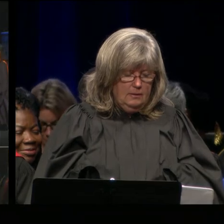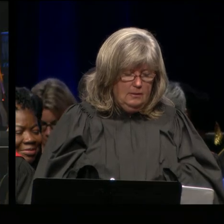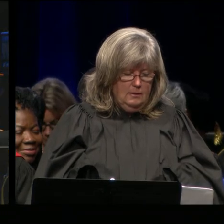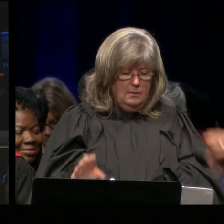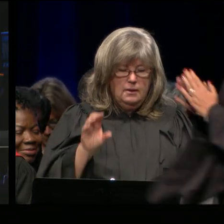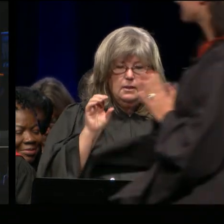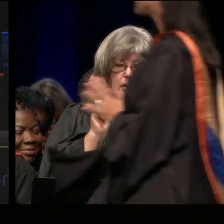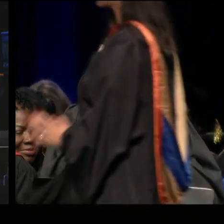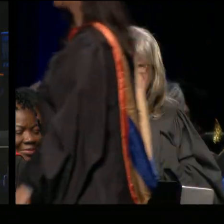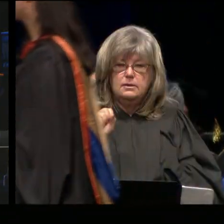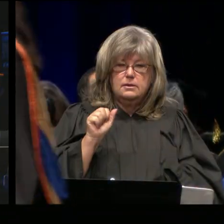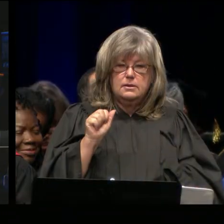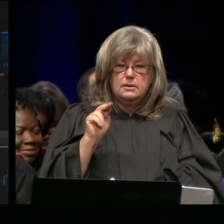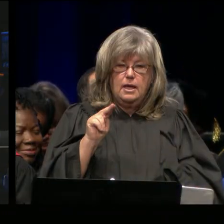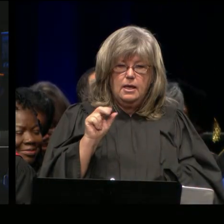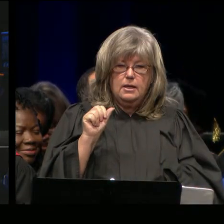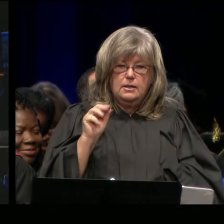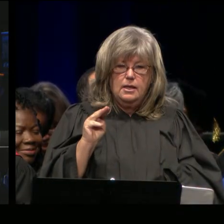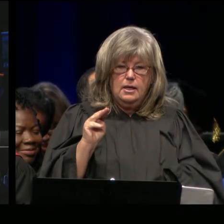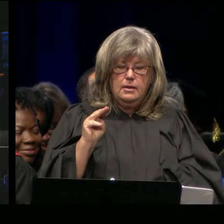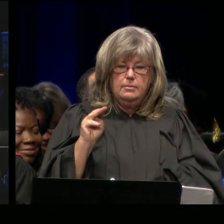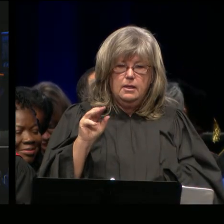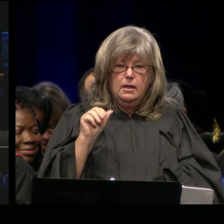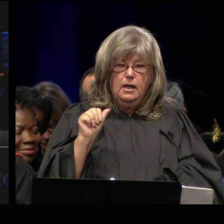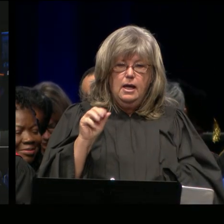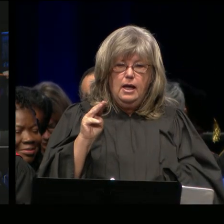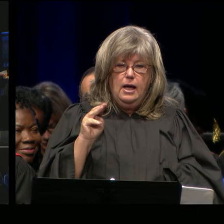Sanam Amirzani.